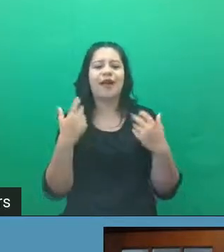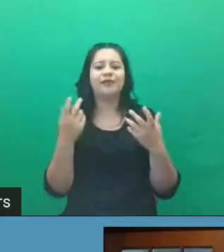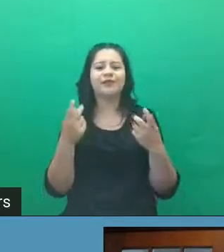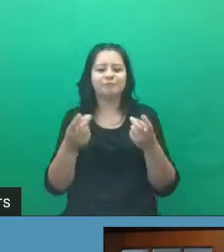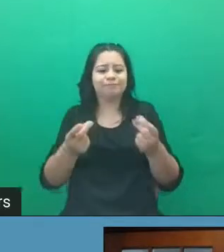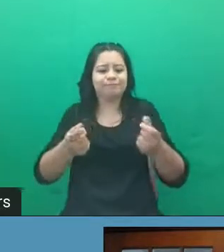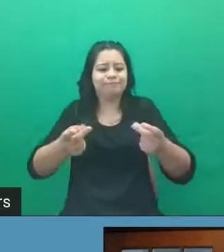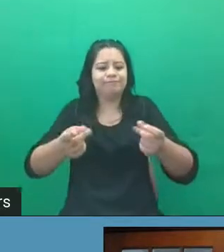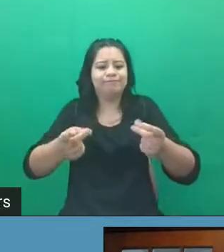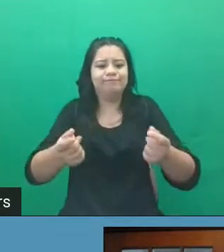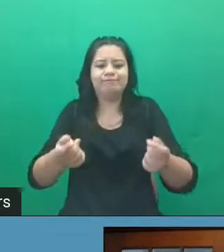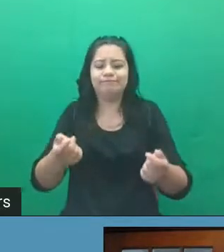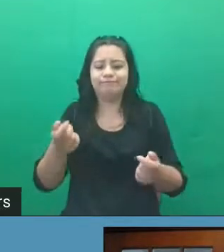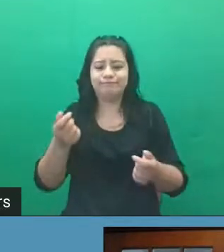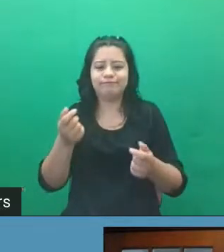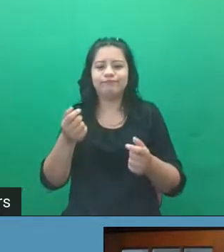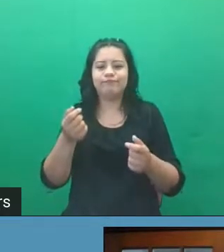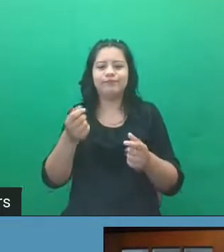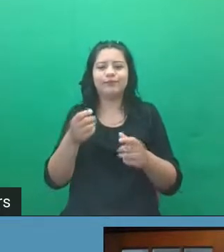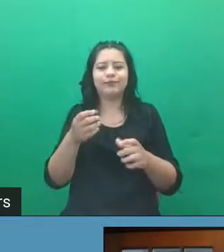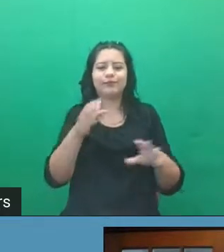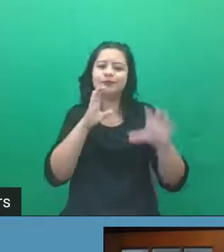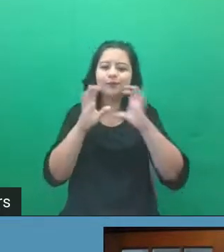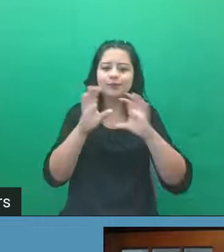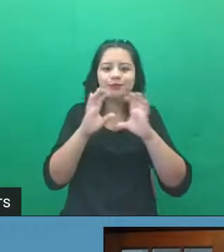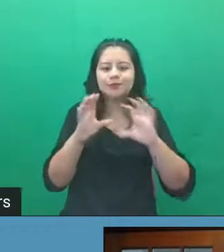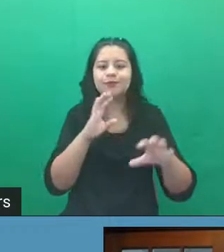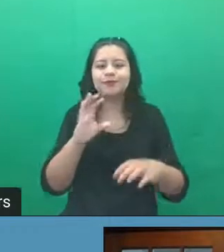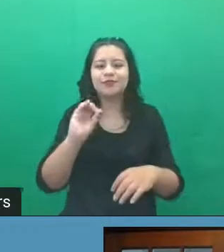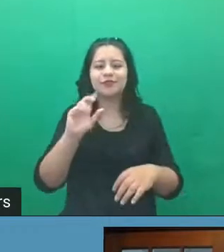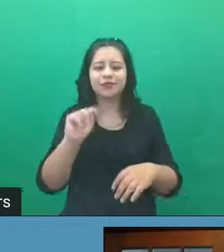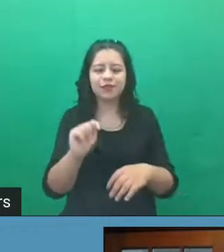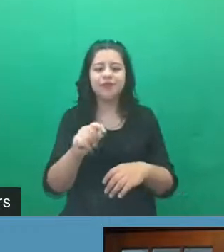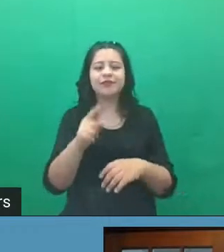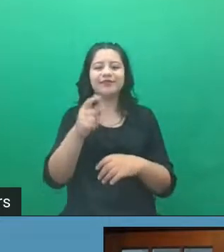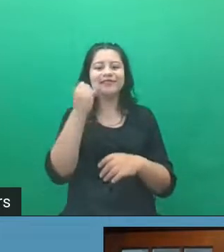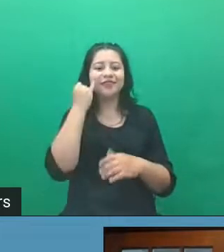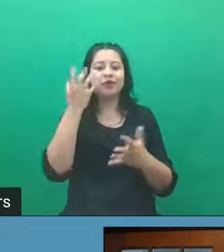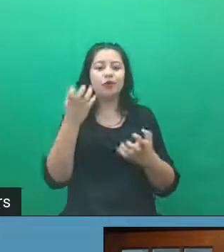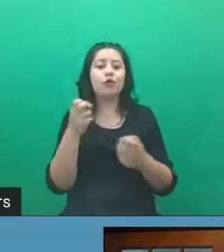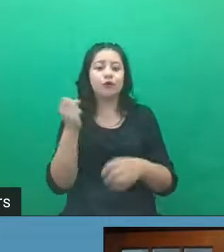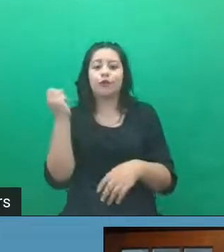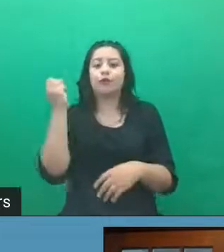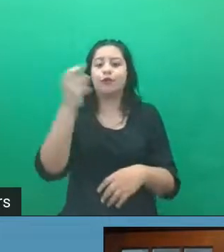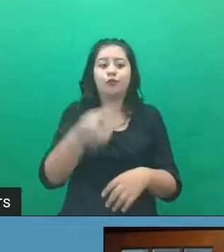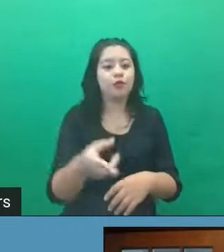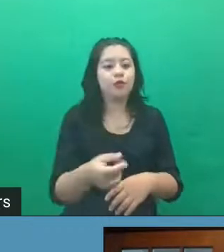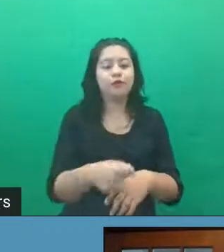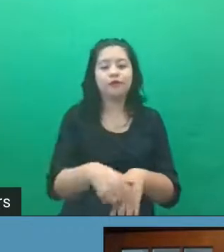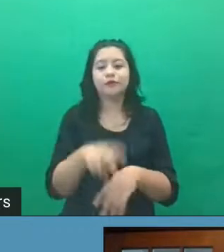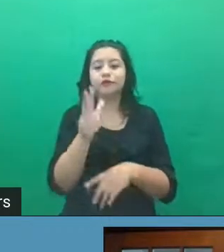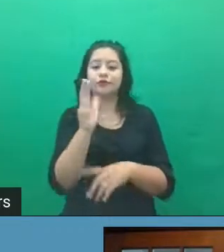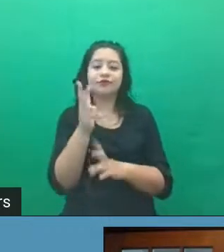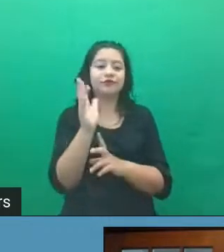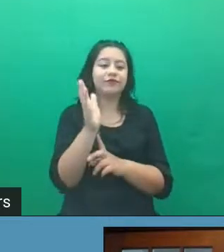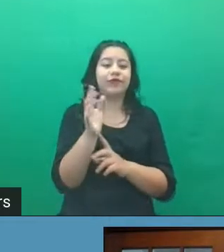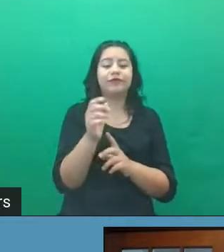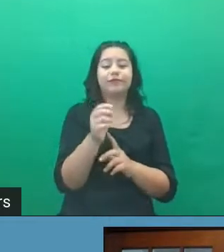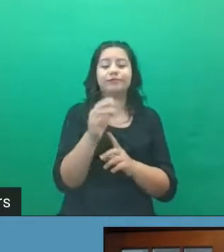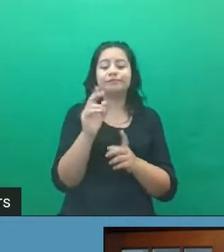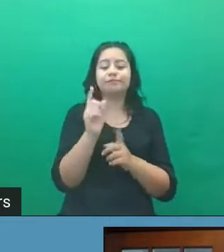thing within our conference app that if you wanted to, you could get thrown in for, I don't know, 3 to 5 minutes